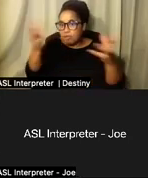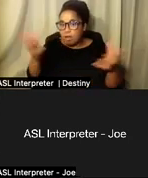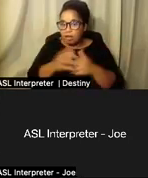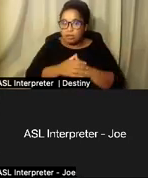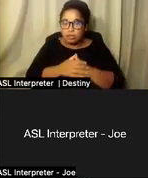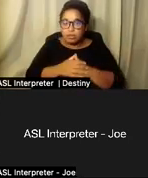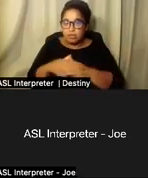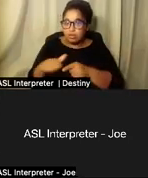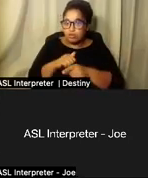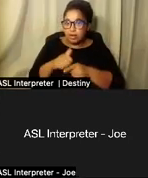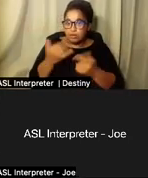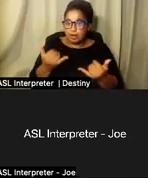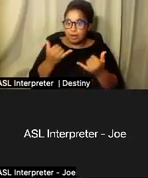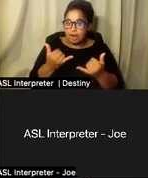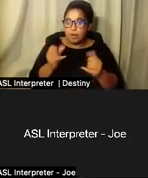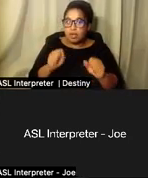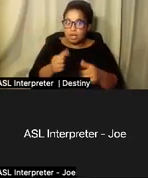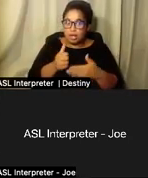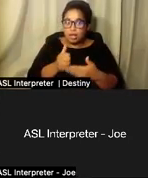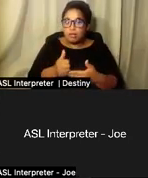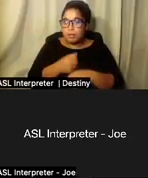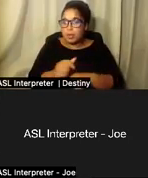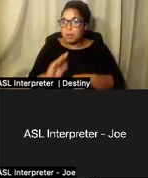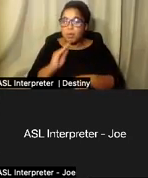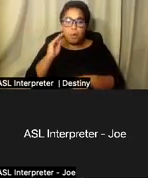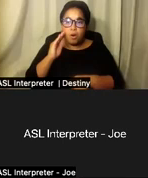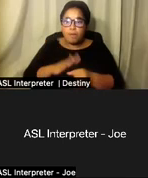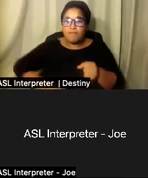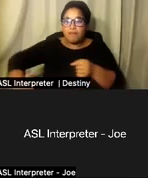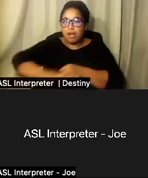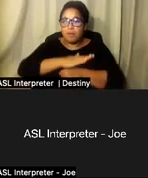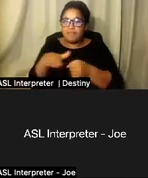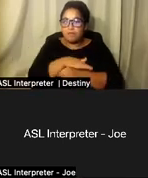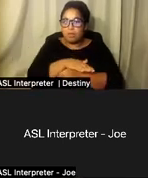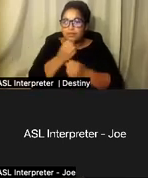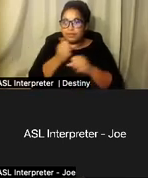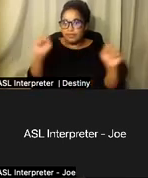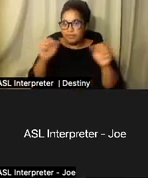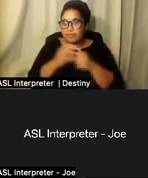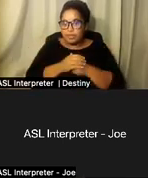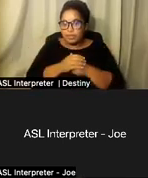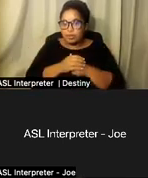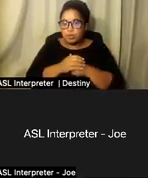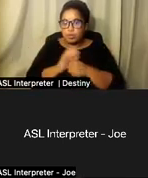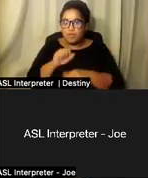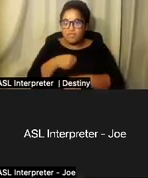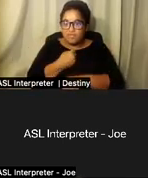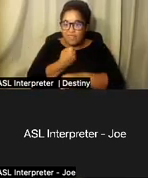The training you have so far can go a long way to making your entire home environment safe. Remember, we're fastening